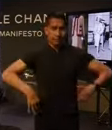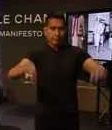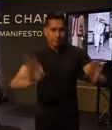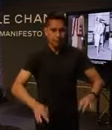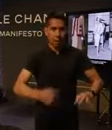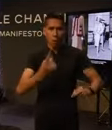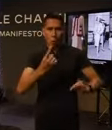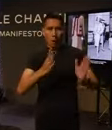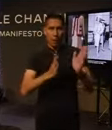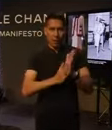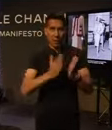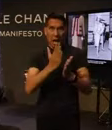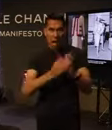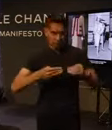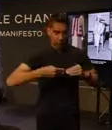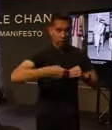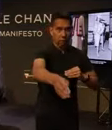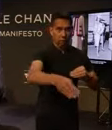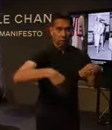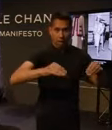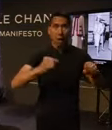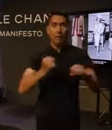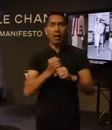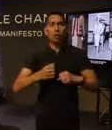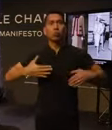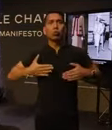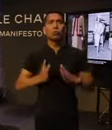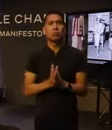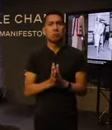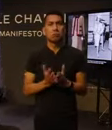and we know about all the